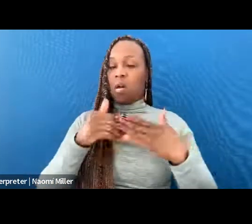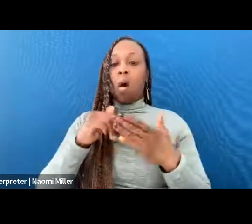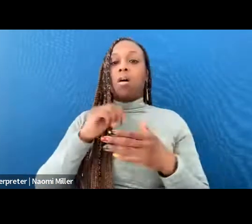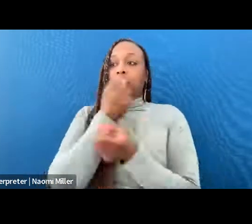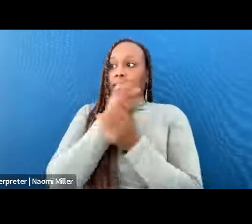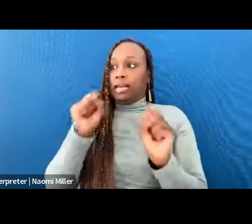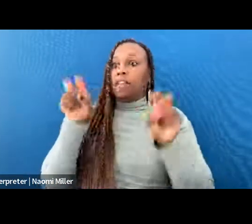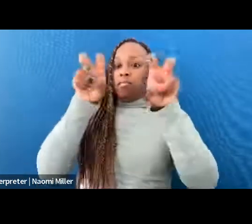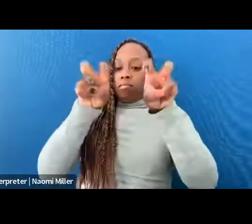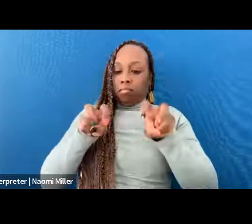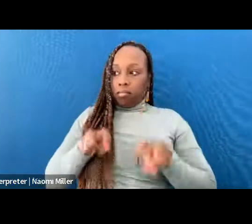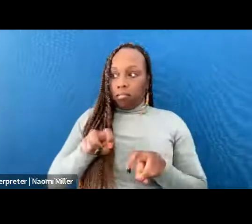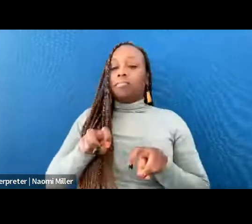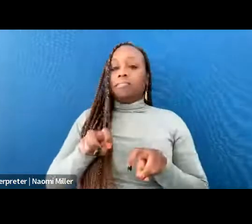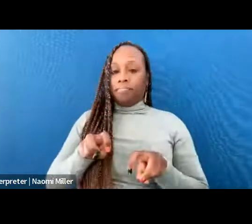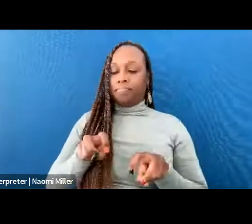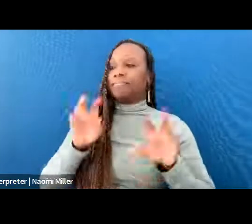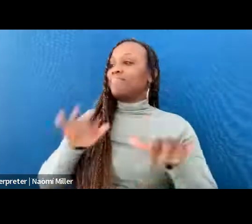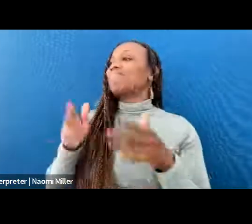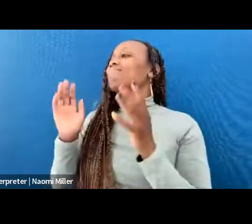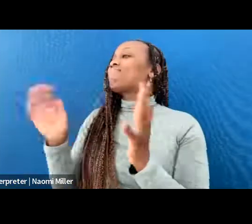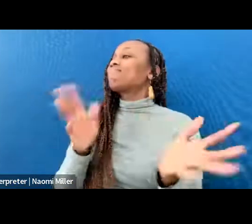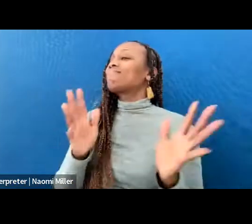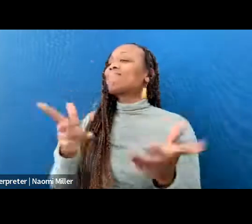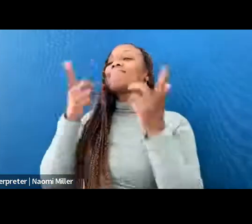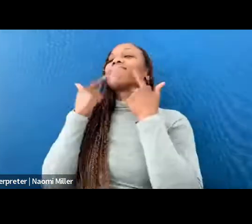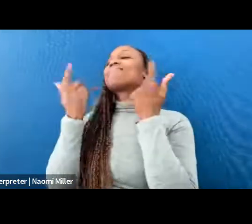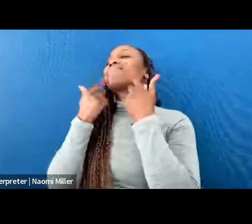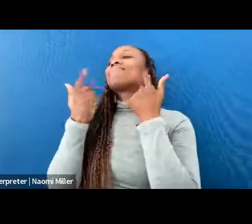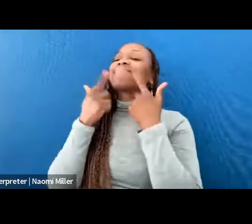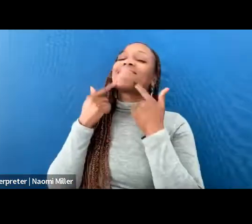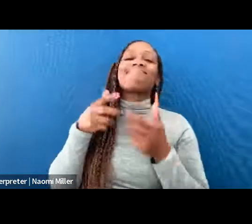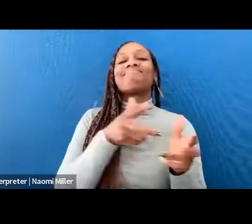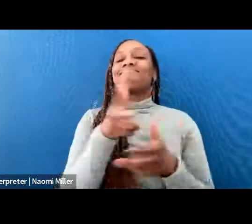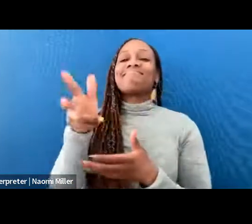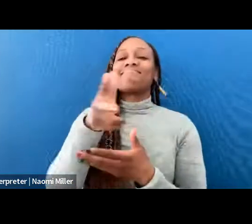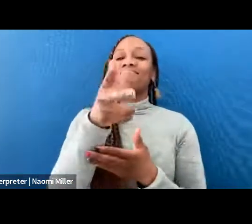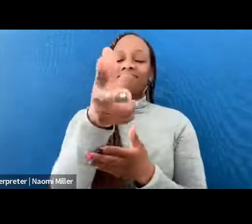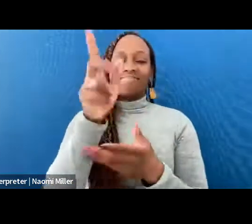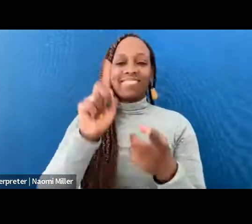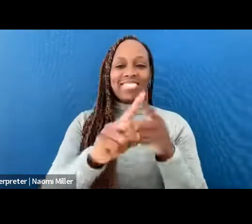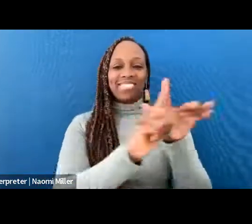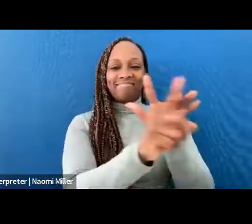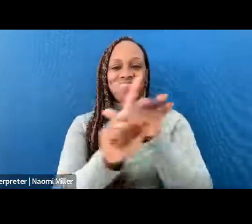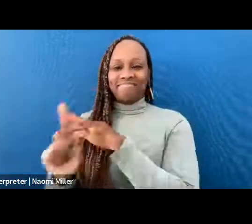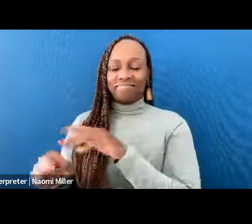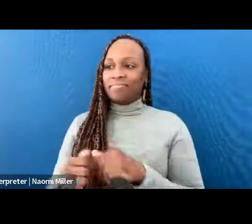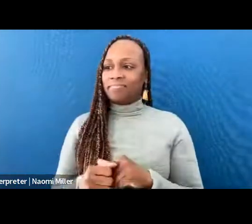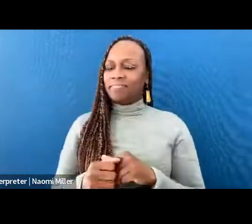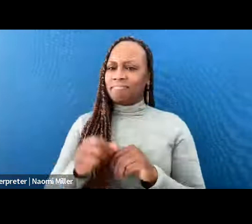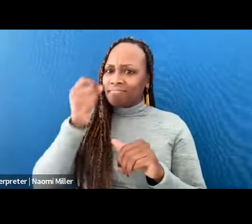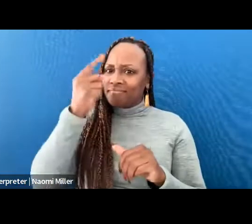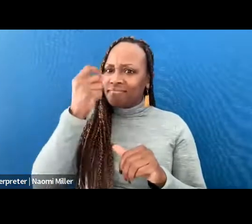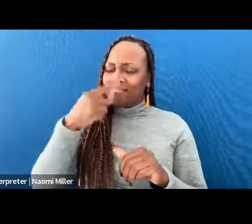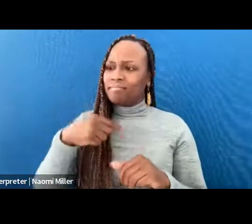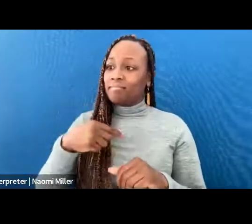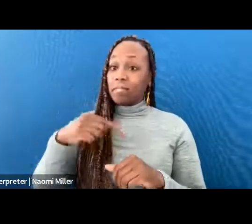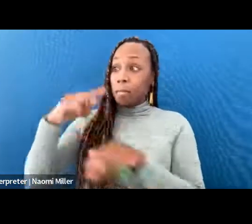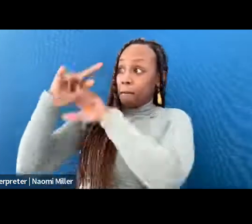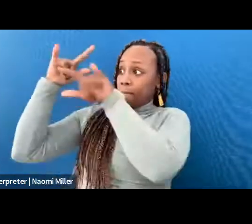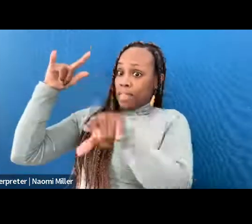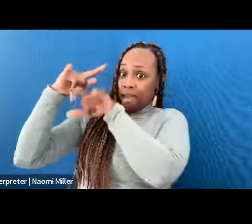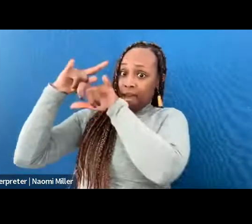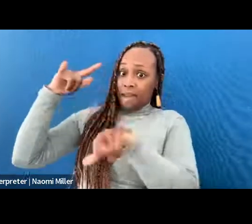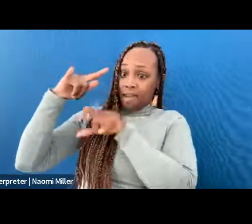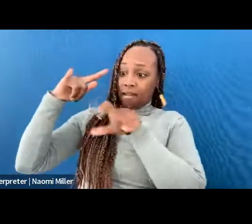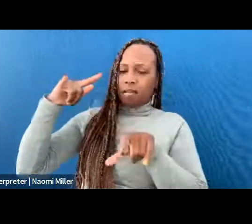aboard. We all talked and laughed for the rest of the ride. We were strangers getting off that plane, but in that